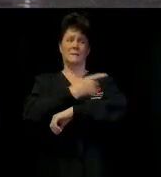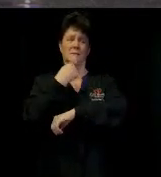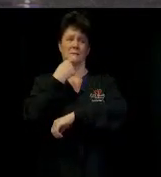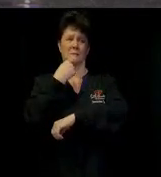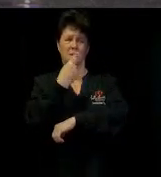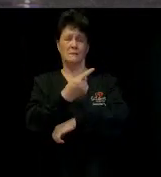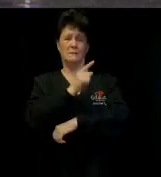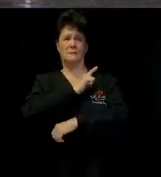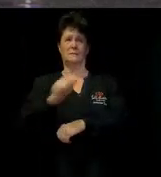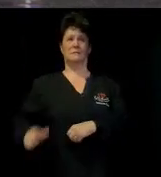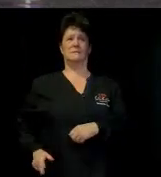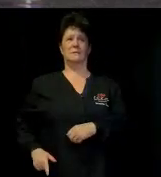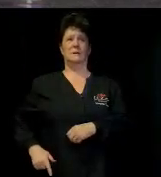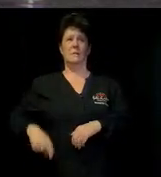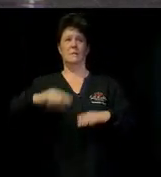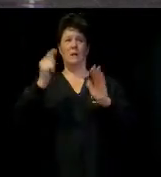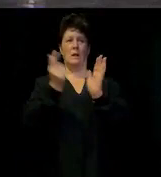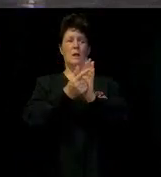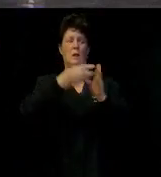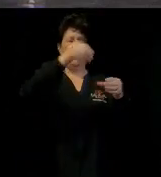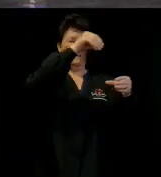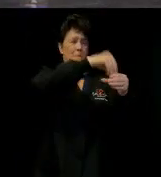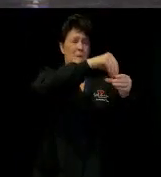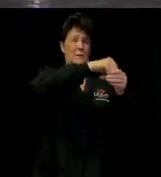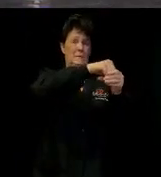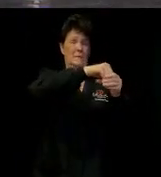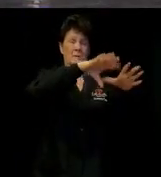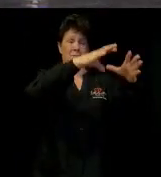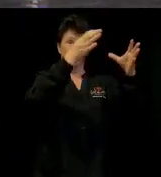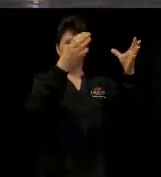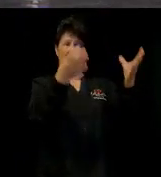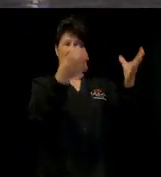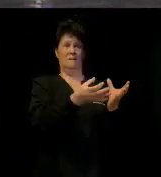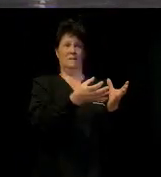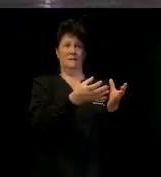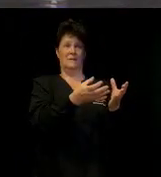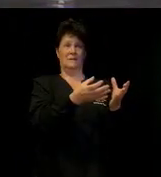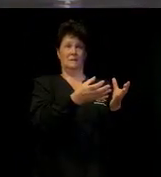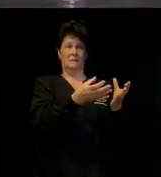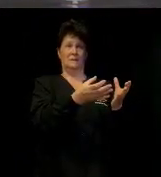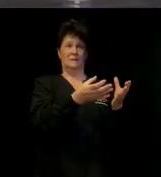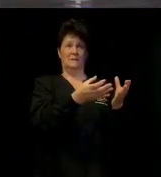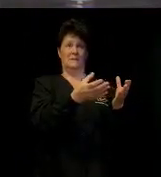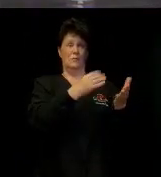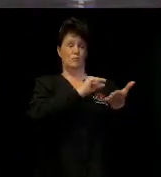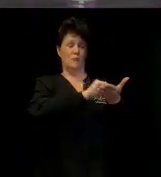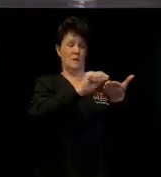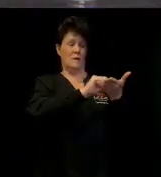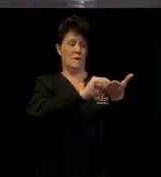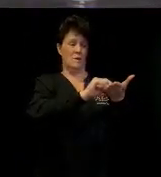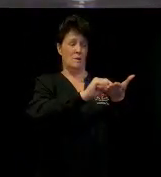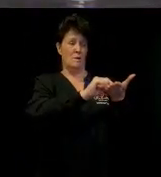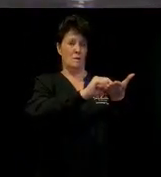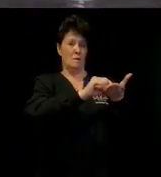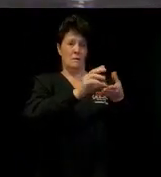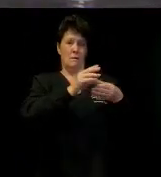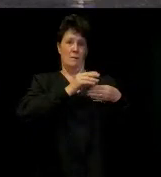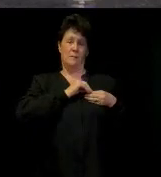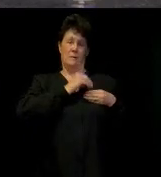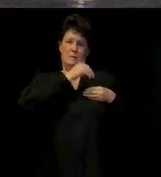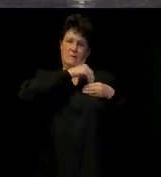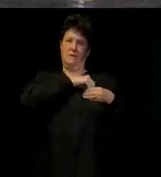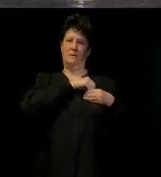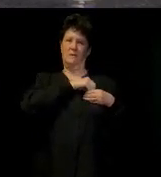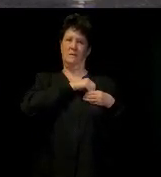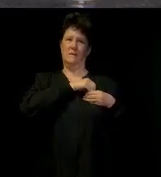I will put my law within them. This is important to remember this. Law within them, and I will write it on their hearts, and I